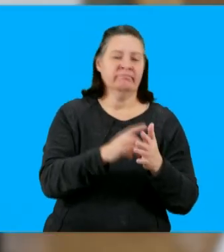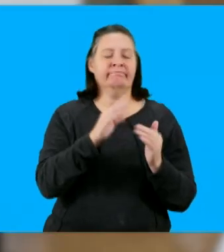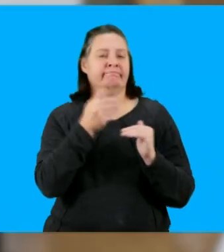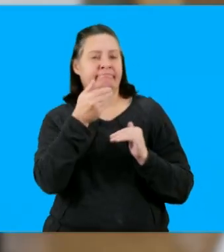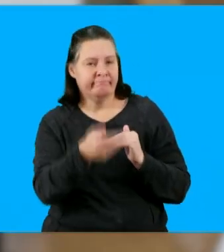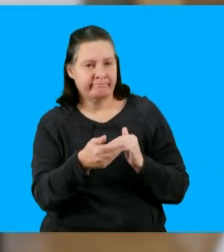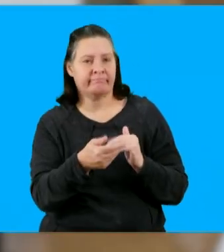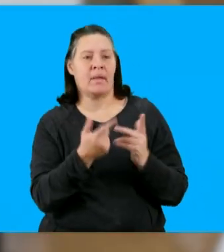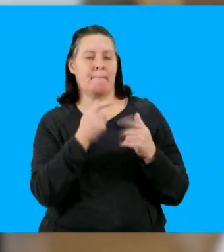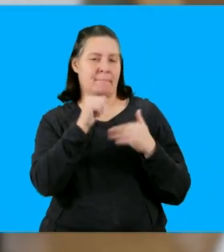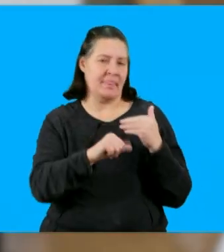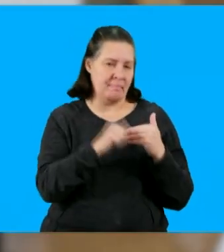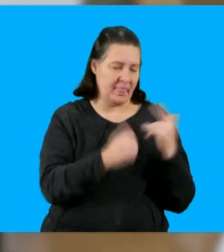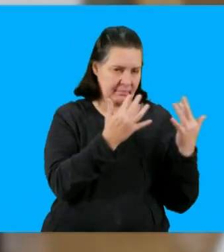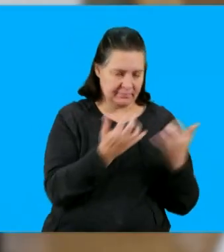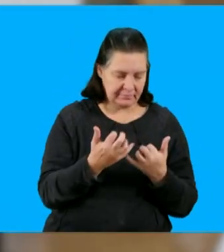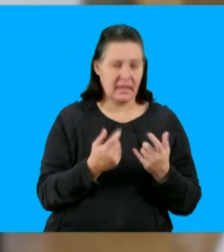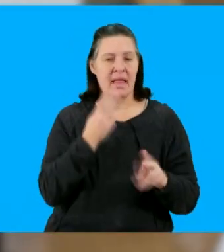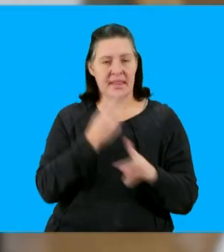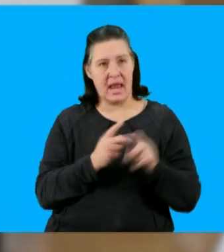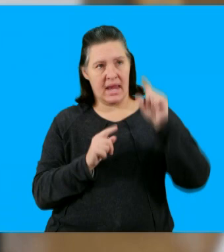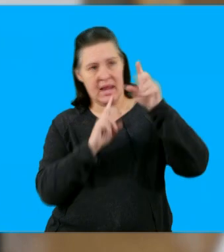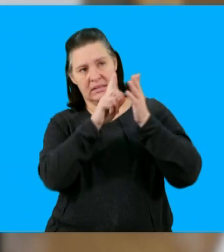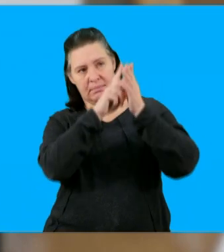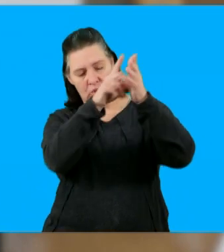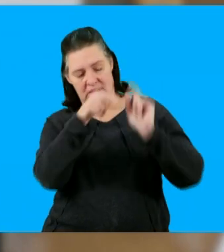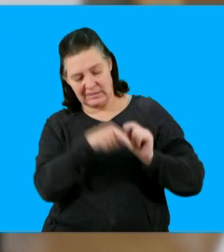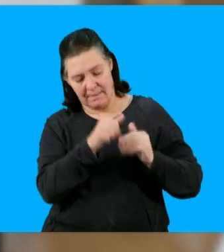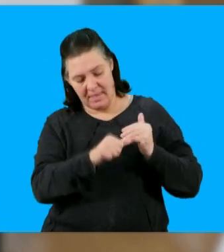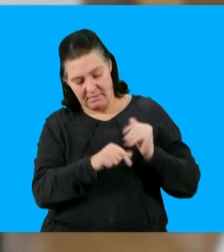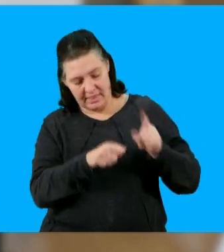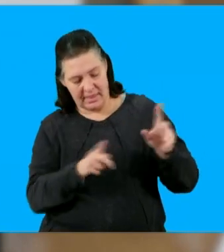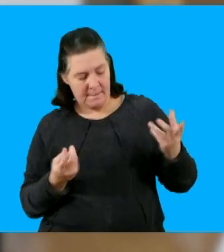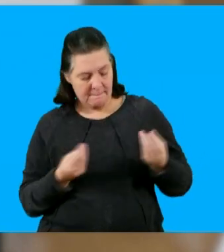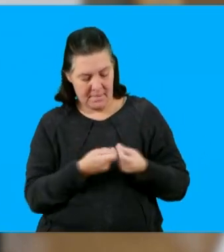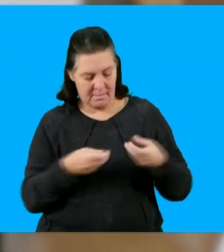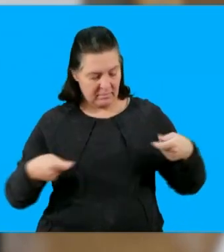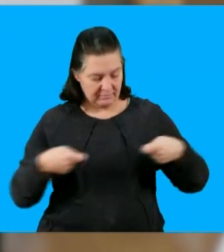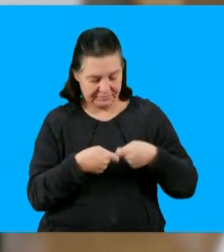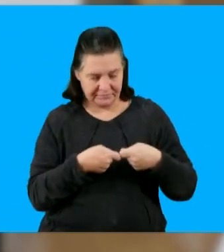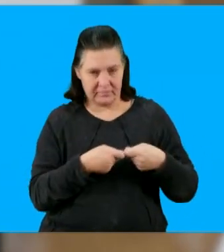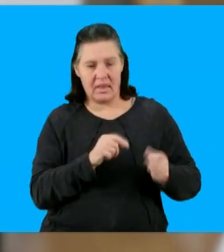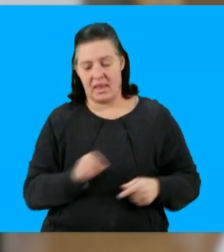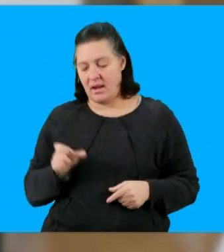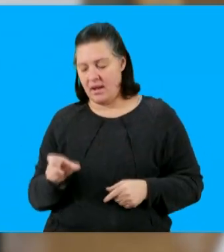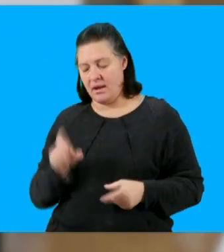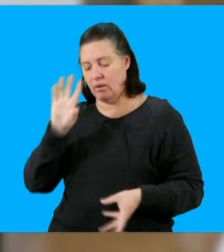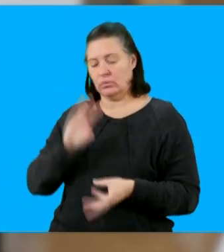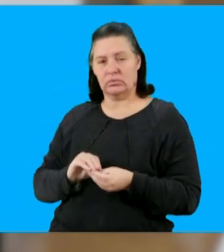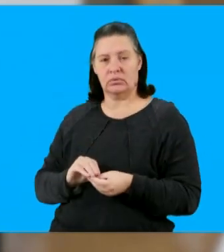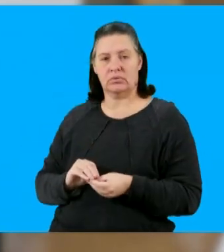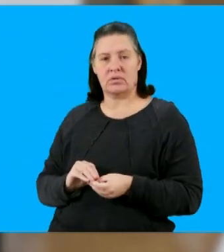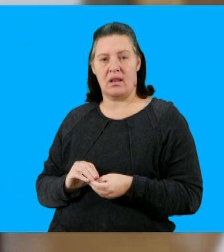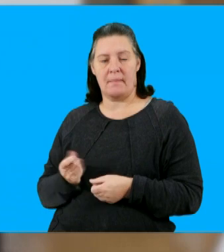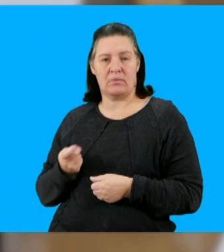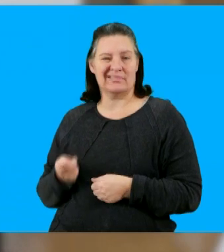deposit. Thereafter, I calculated the monthly payments of 115 Rand each for a period of 18 months. And then I